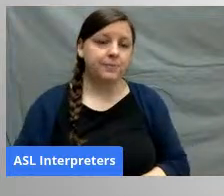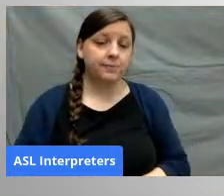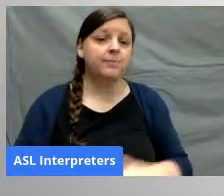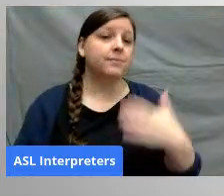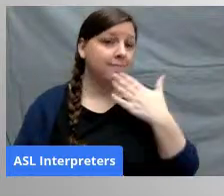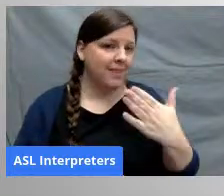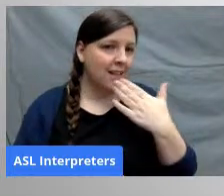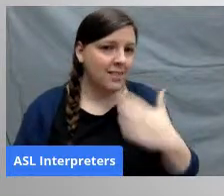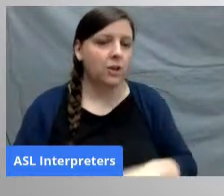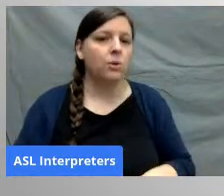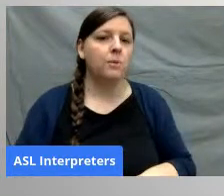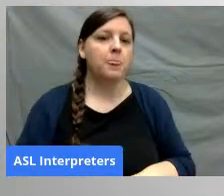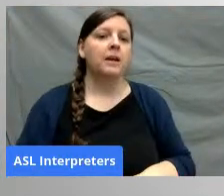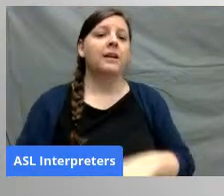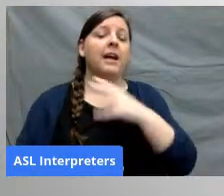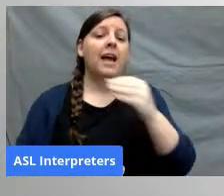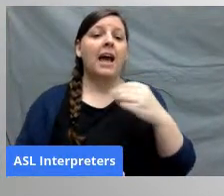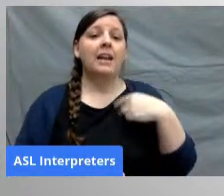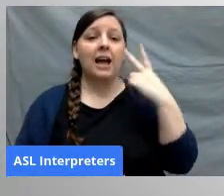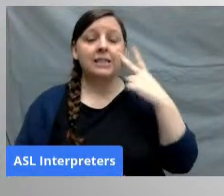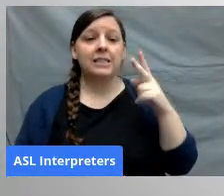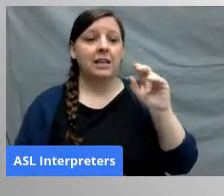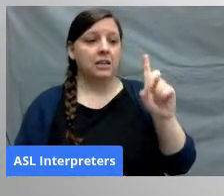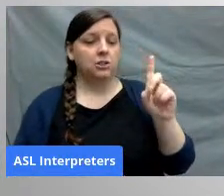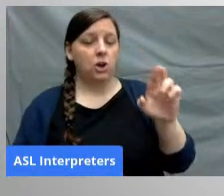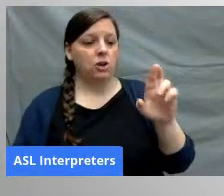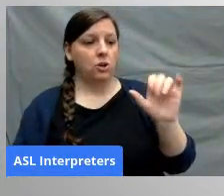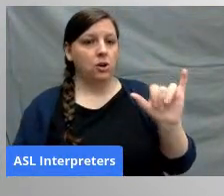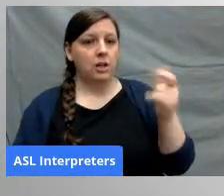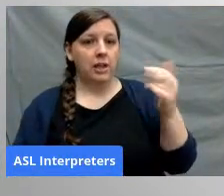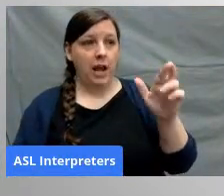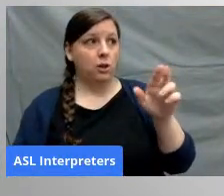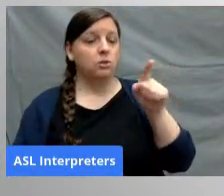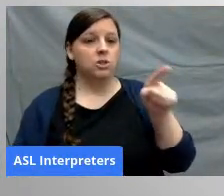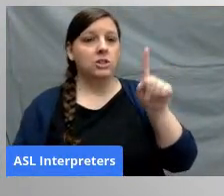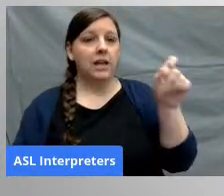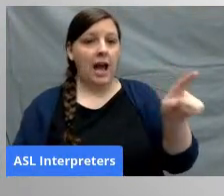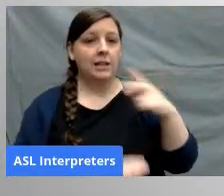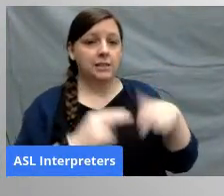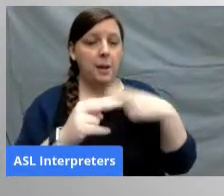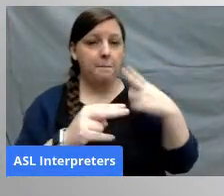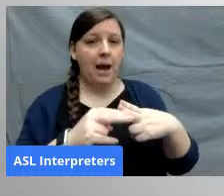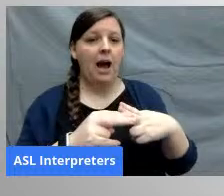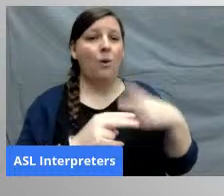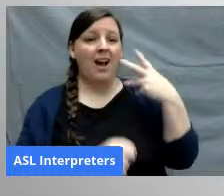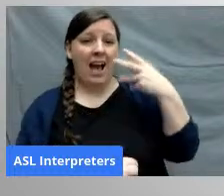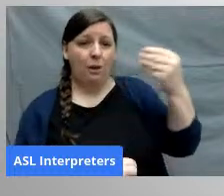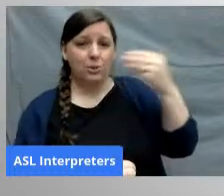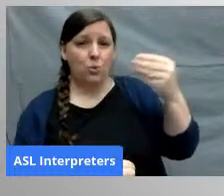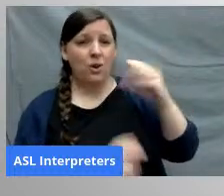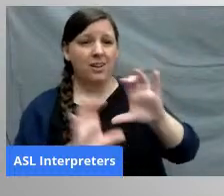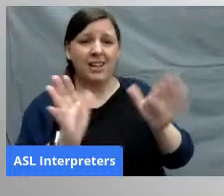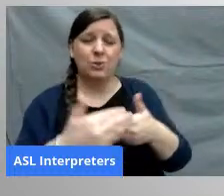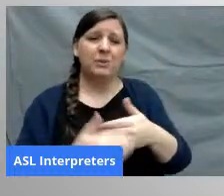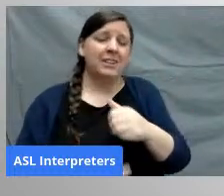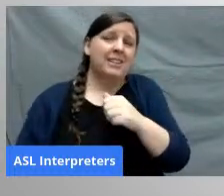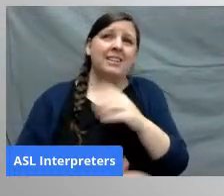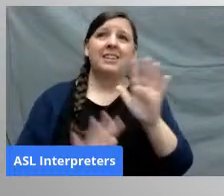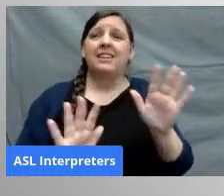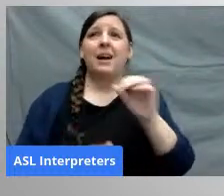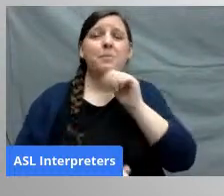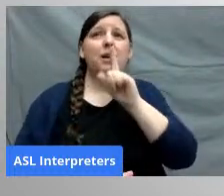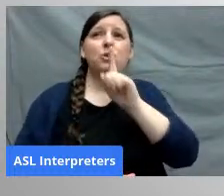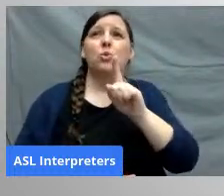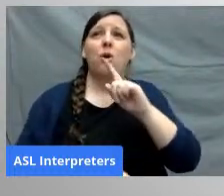Thank you. And I see Dr. Yeager has asked about outdoor classrooms. I'm not sure right now about outdoor